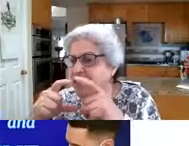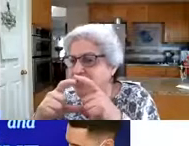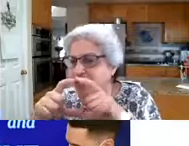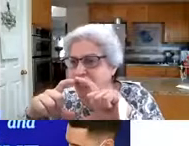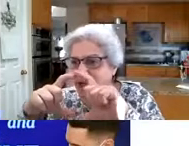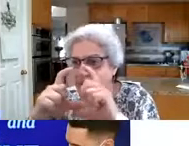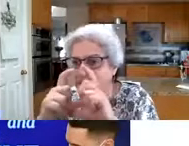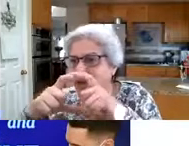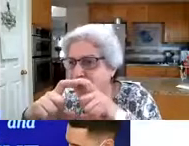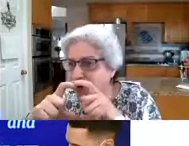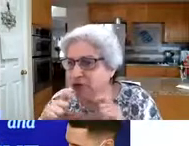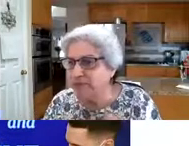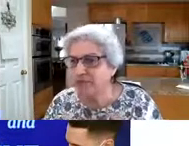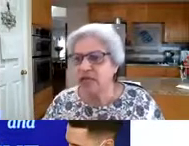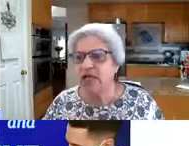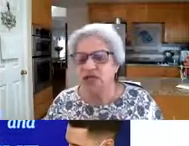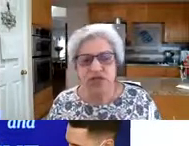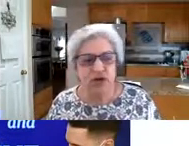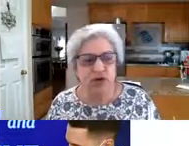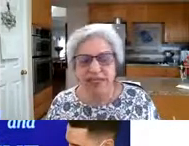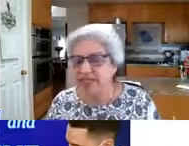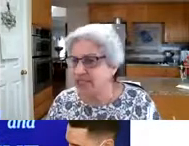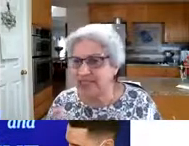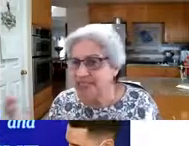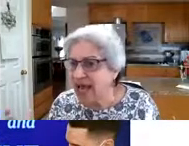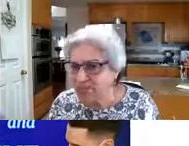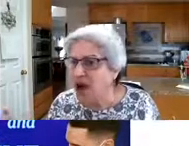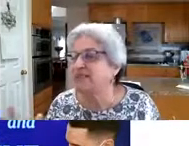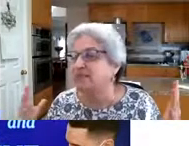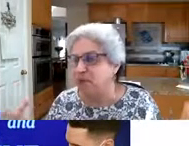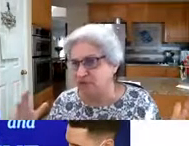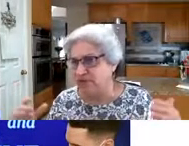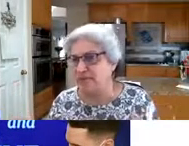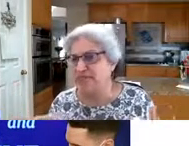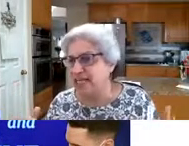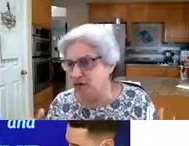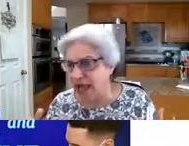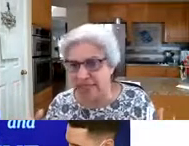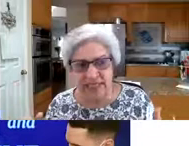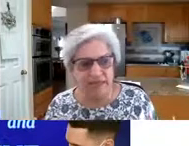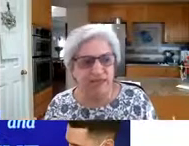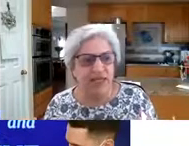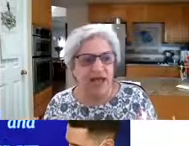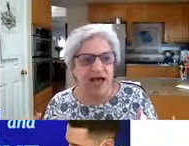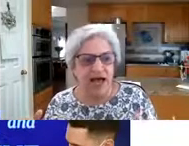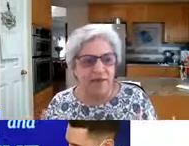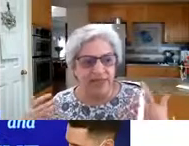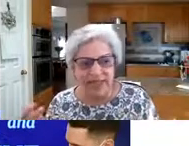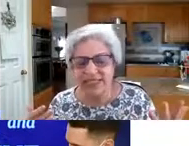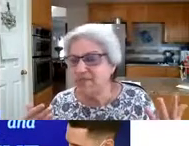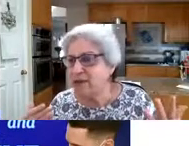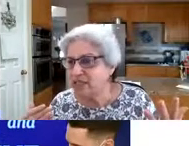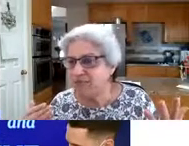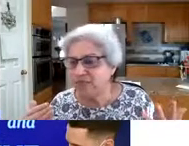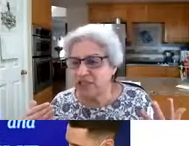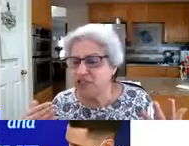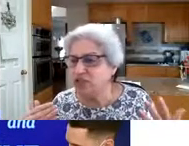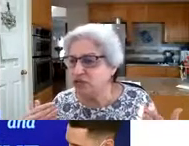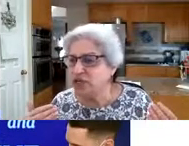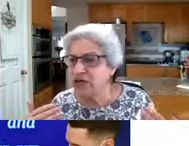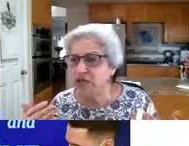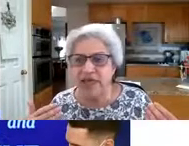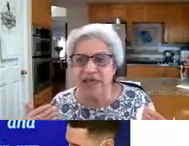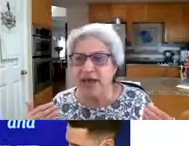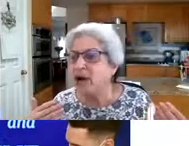nucleus barrier. So it's not possible for them to interact. And then, as I